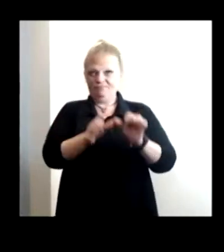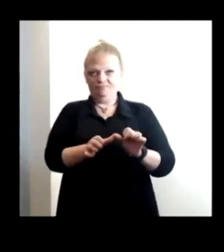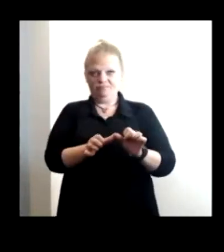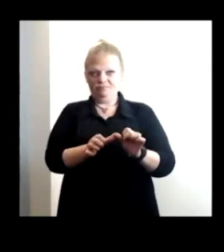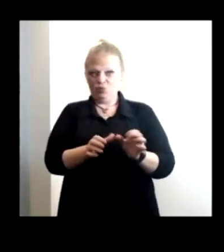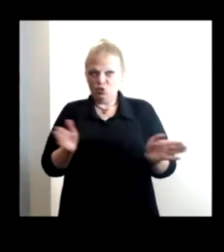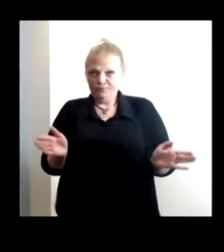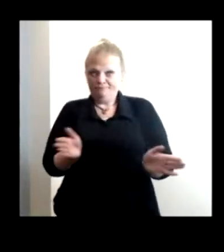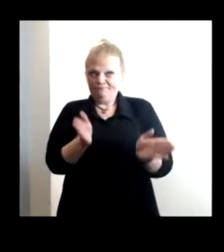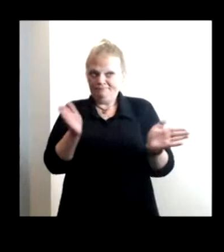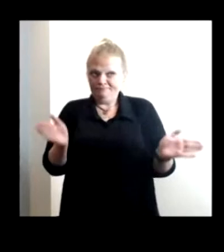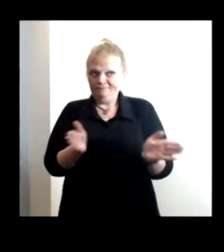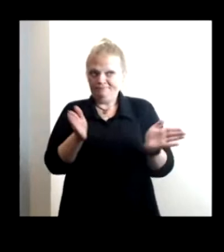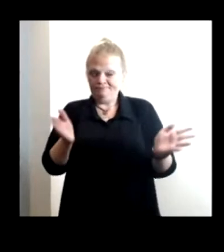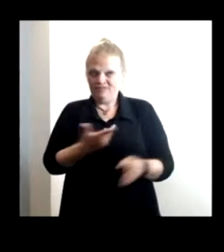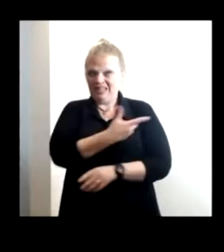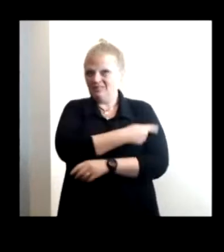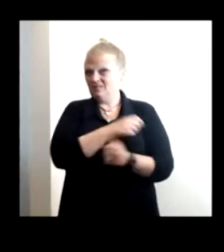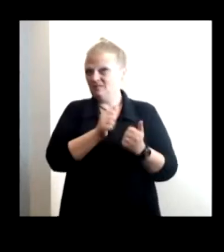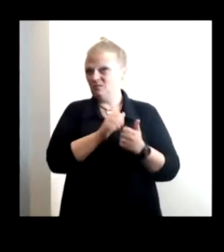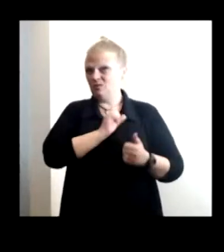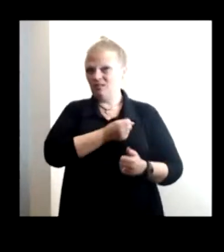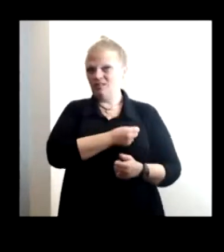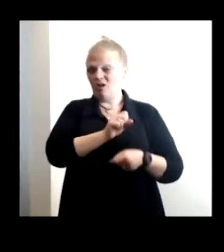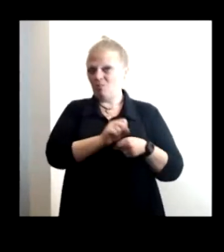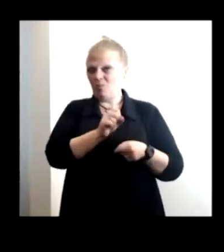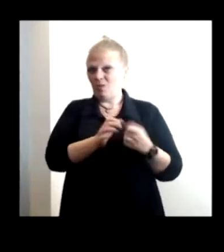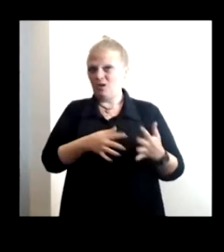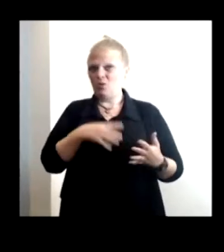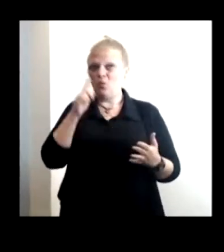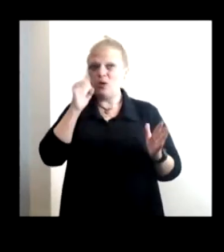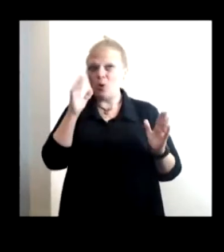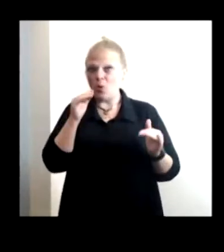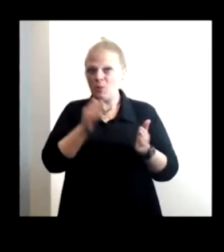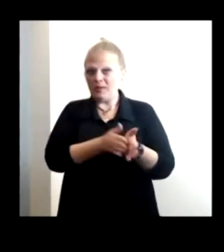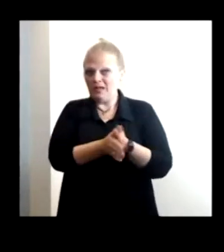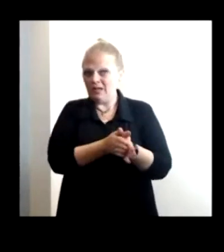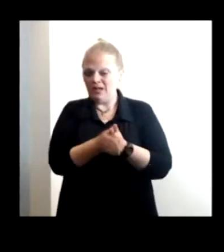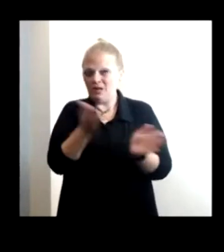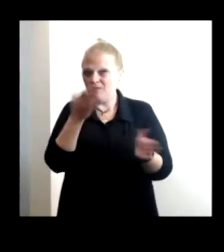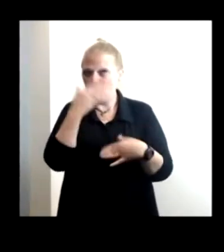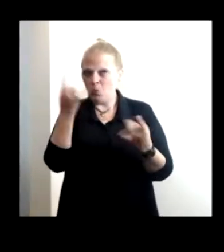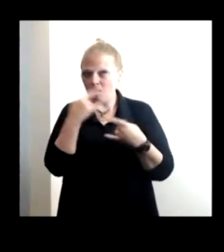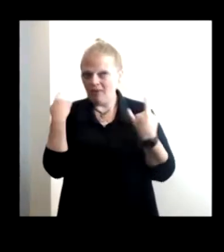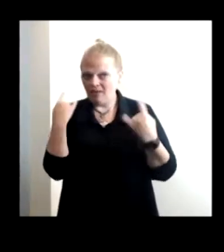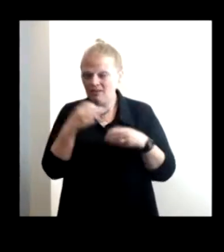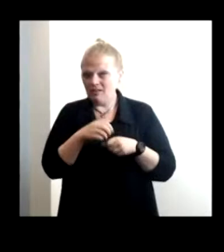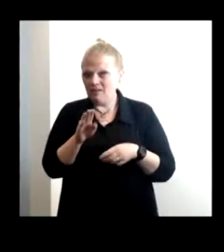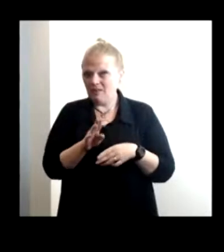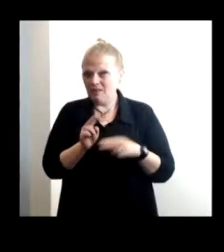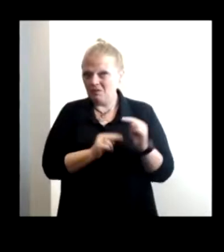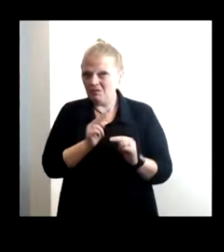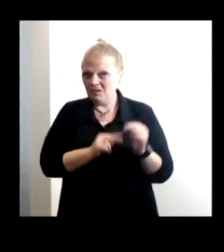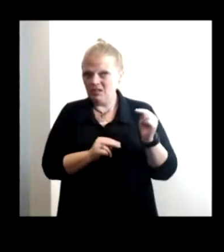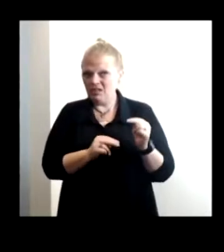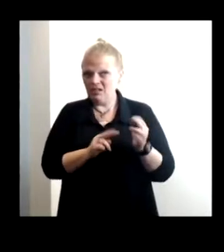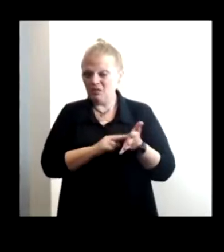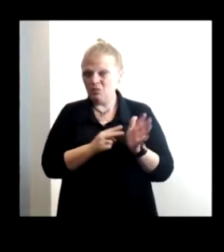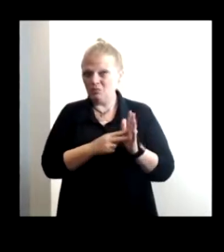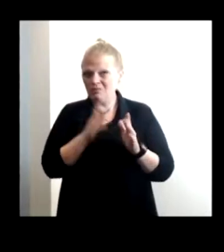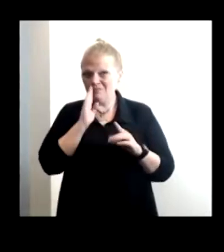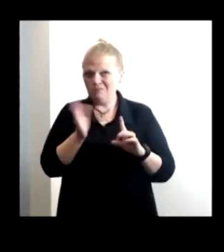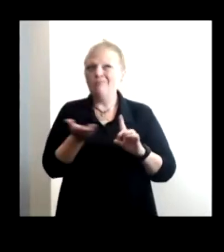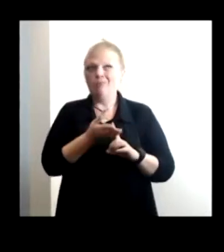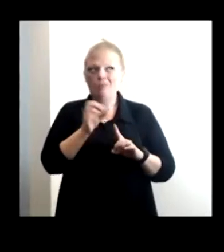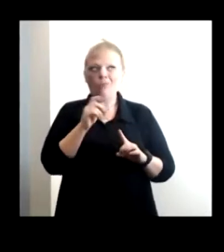push vaccinations amongst our employees. We hoped the incentive of not having to wear a mask in the building would get more people to be